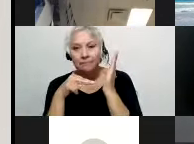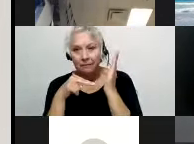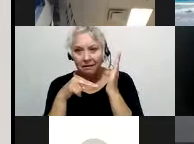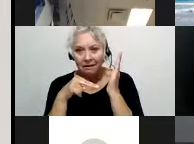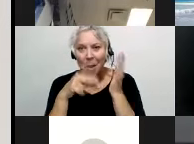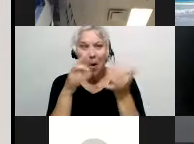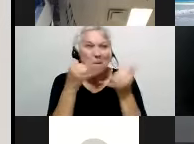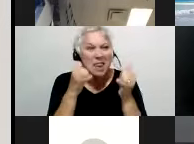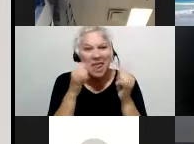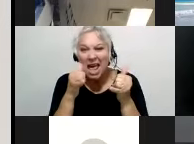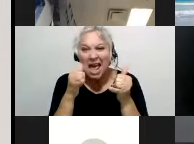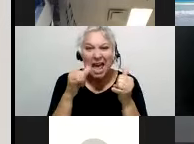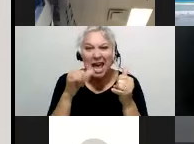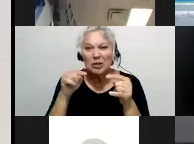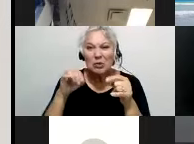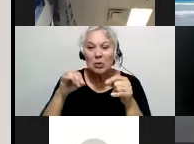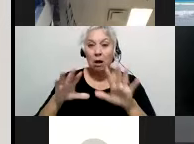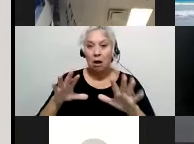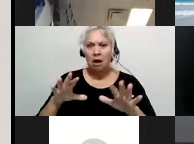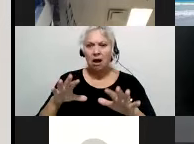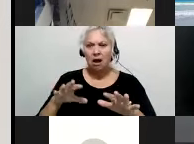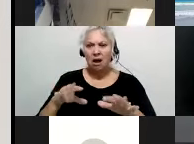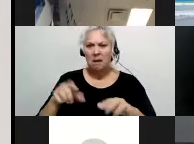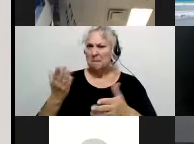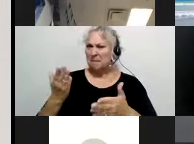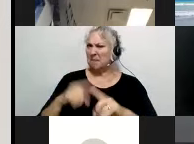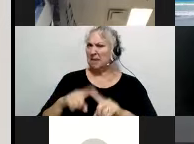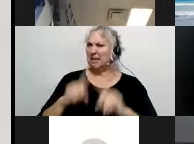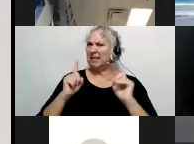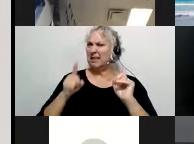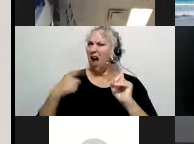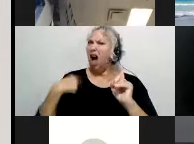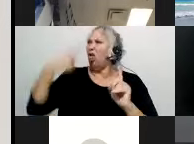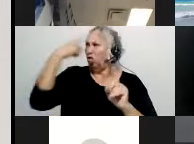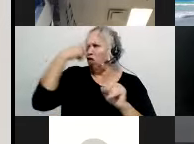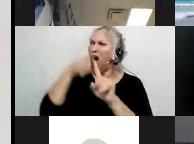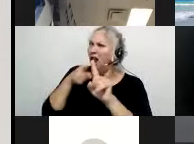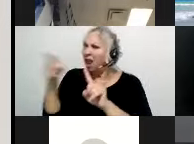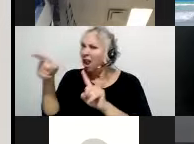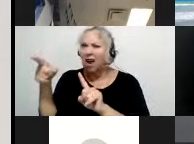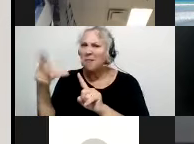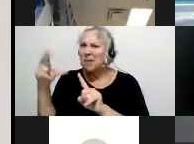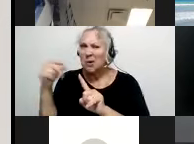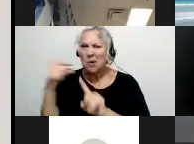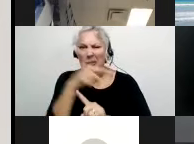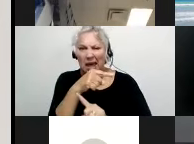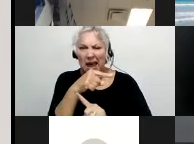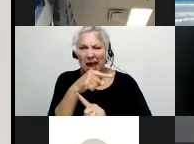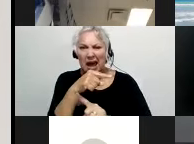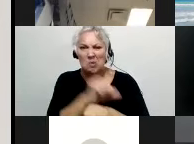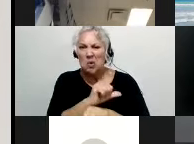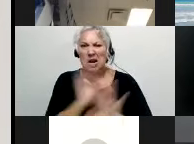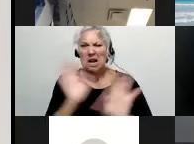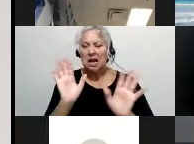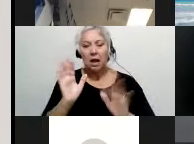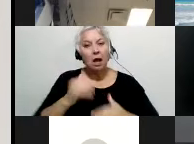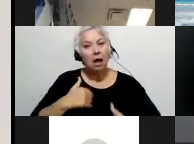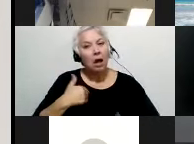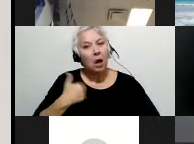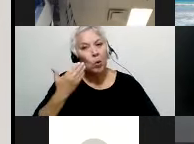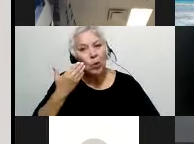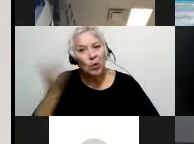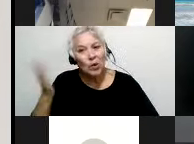play with the toys at the library. Maybe it was something a little different than actually being a library assistant, but that's really, we don't know that until we give her